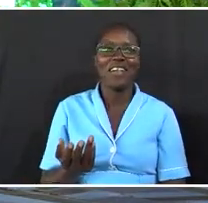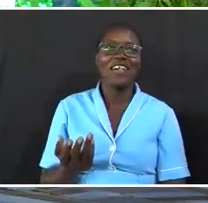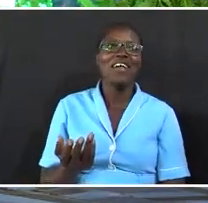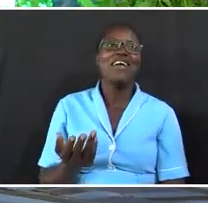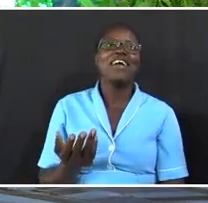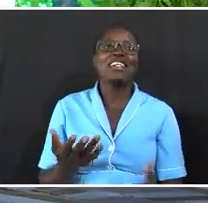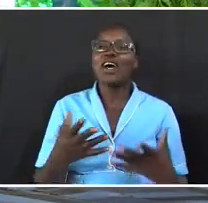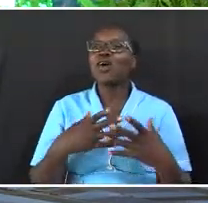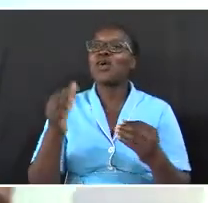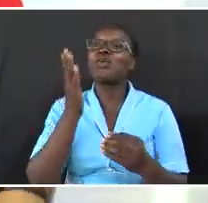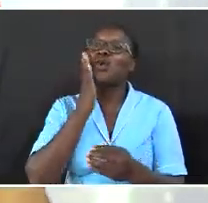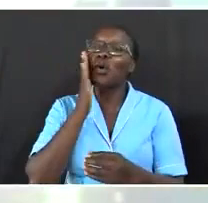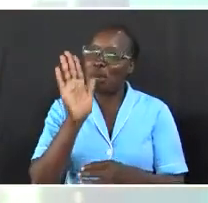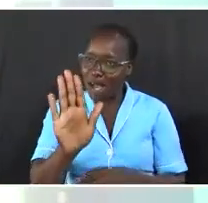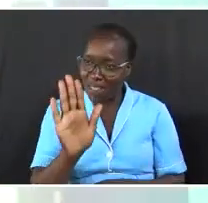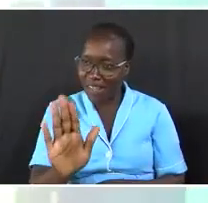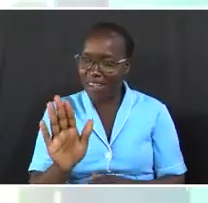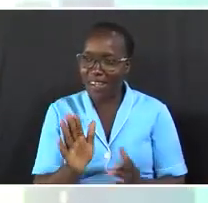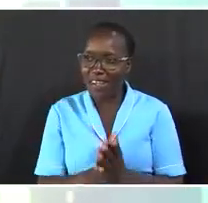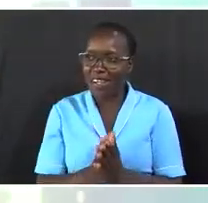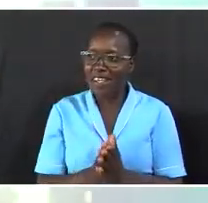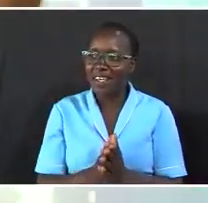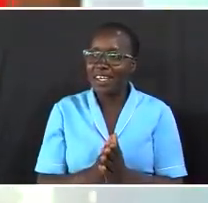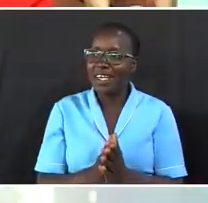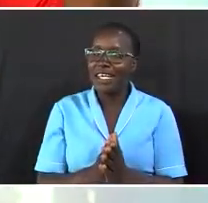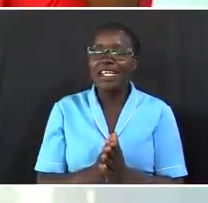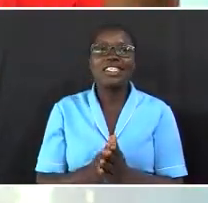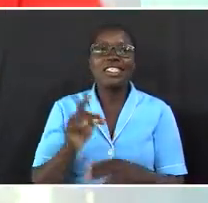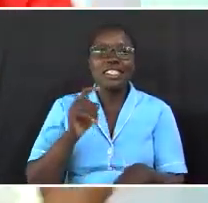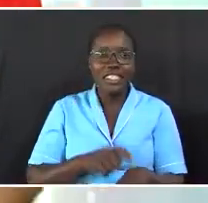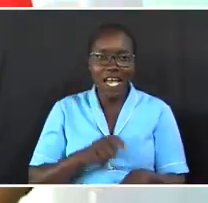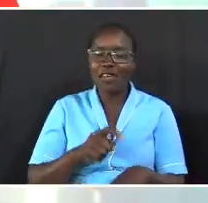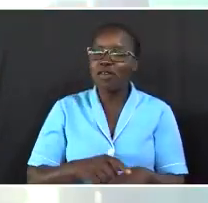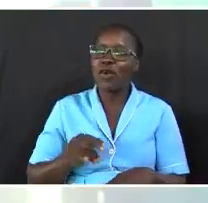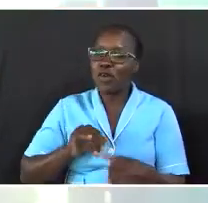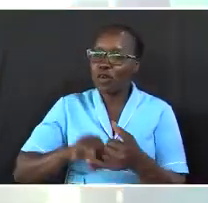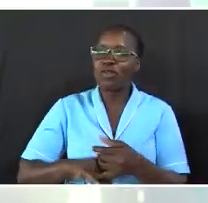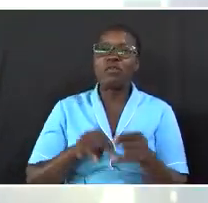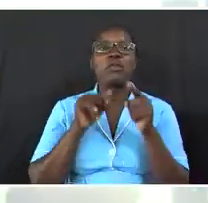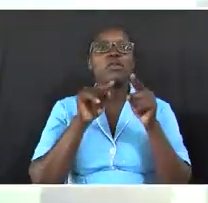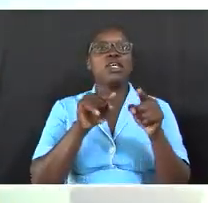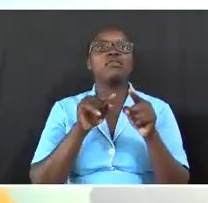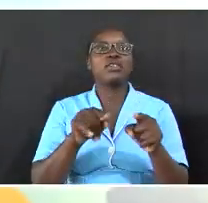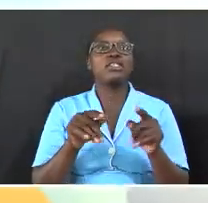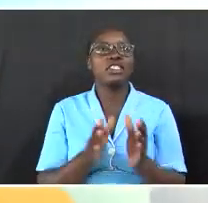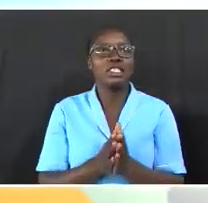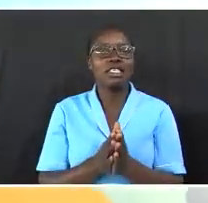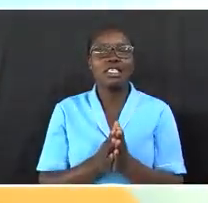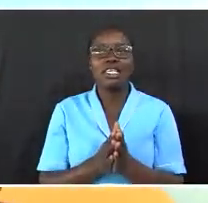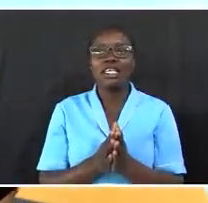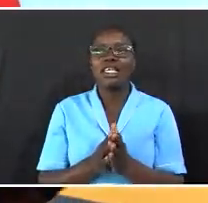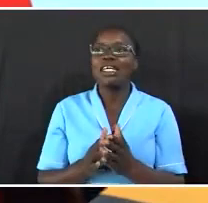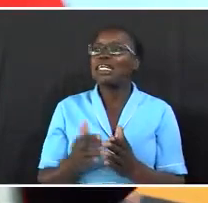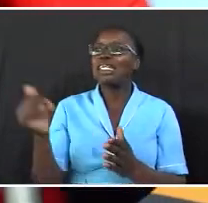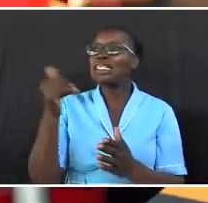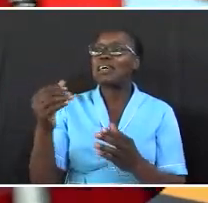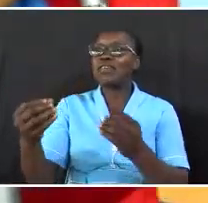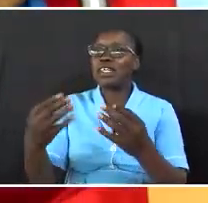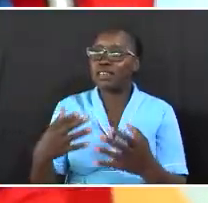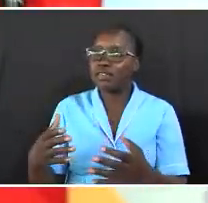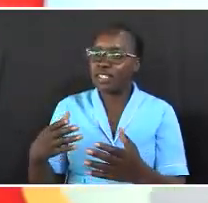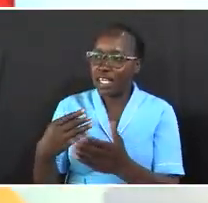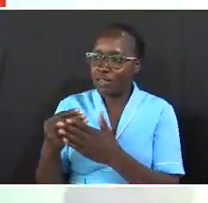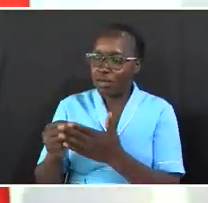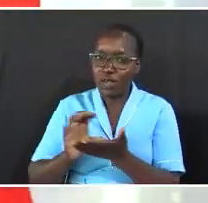Now go to your mother. It is a turn for your wife to be blamed. He does not give us money. You go